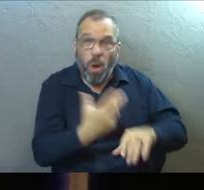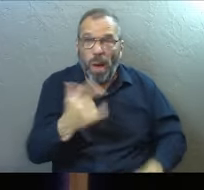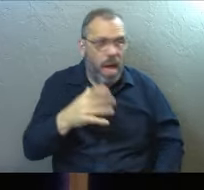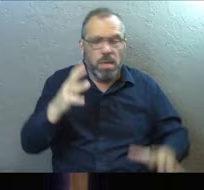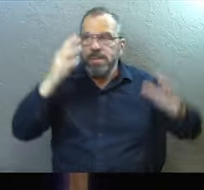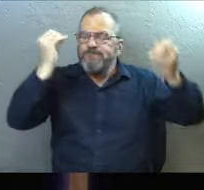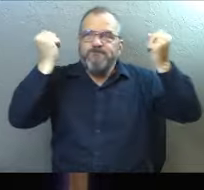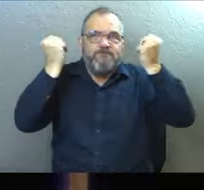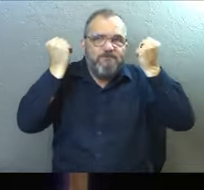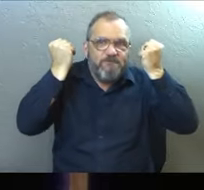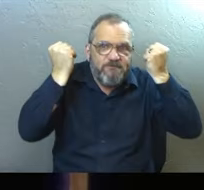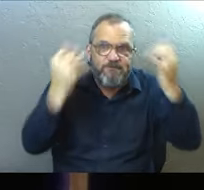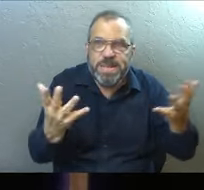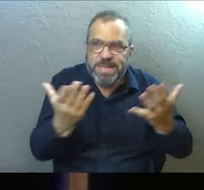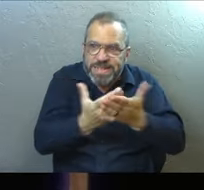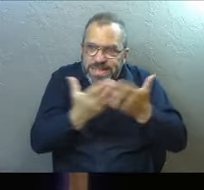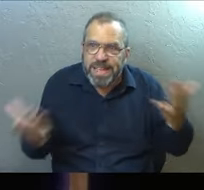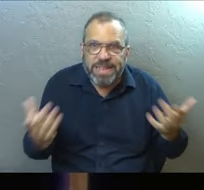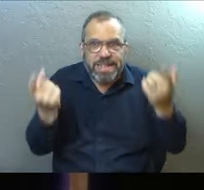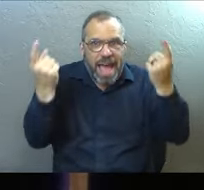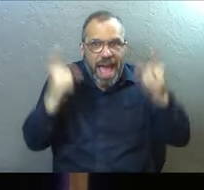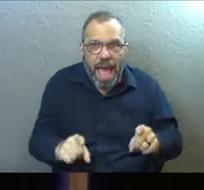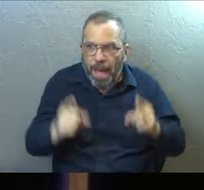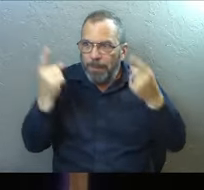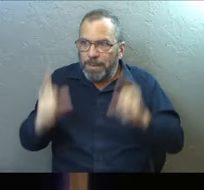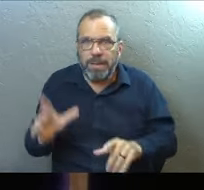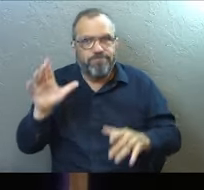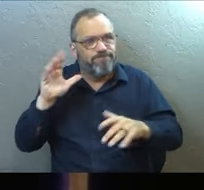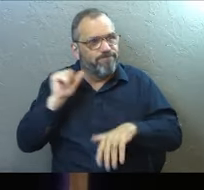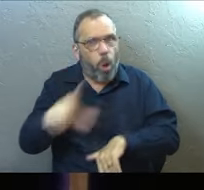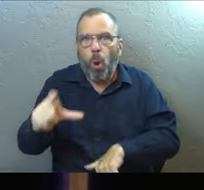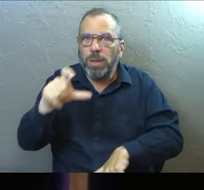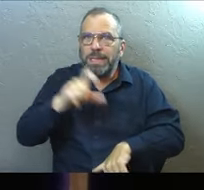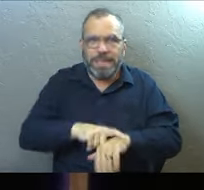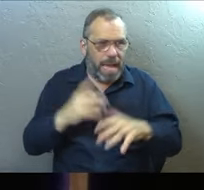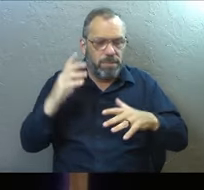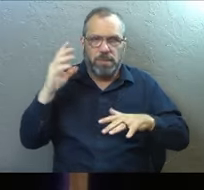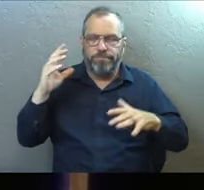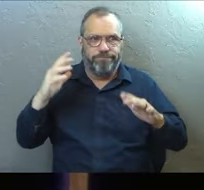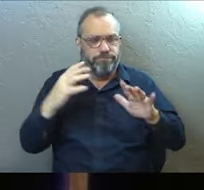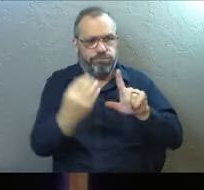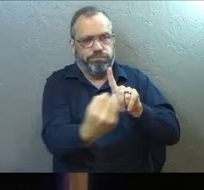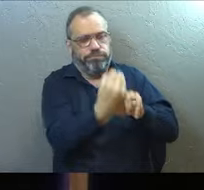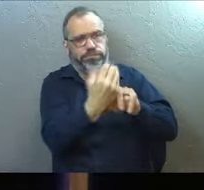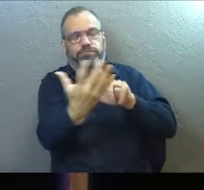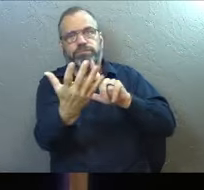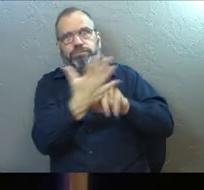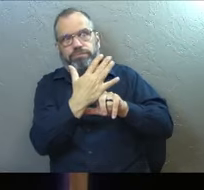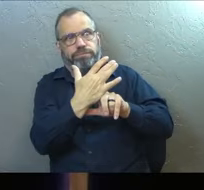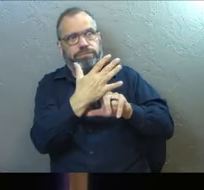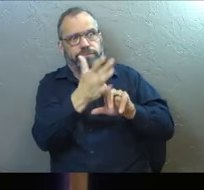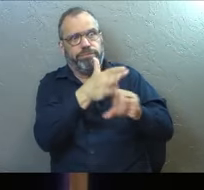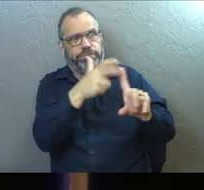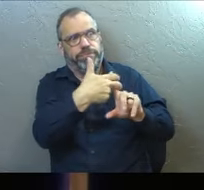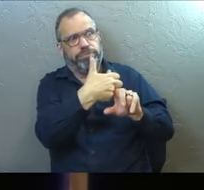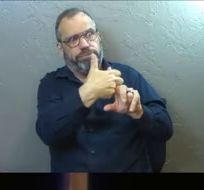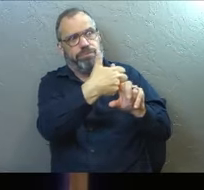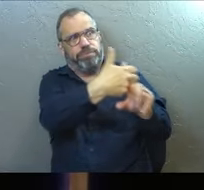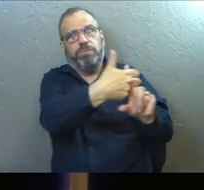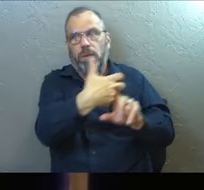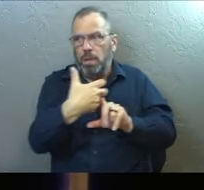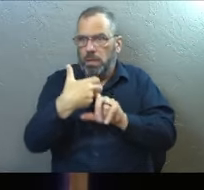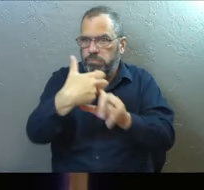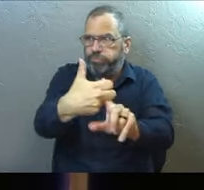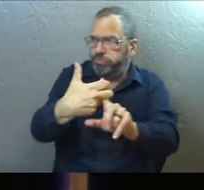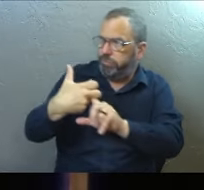because there are so many things happening all the time, and there's so much noise. There's so many things pulling our attention in every single